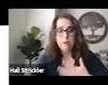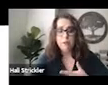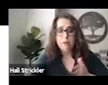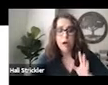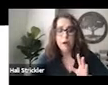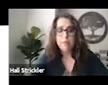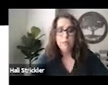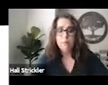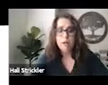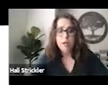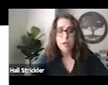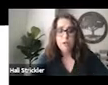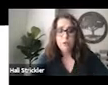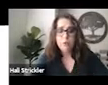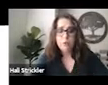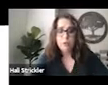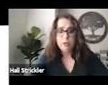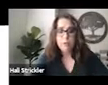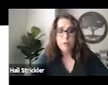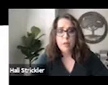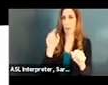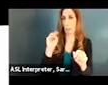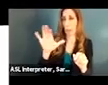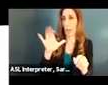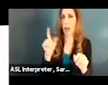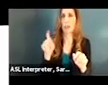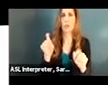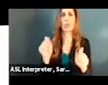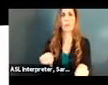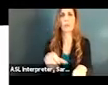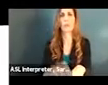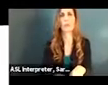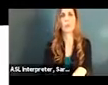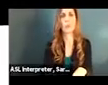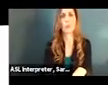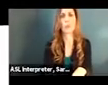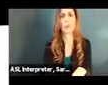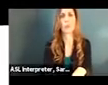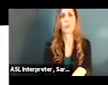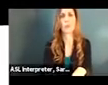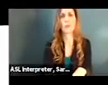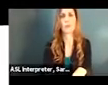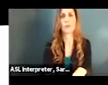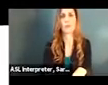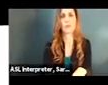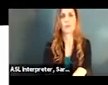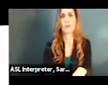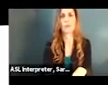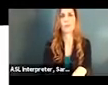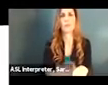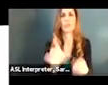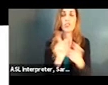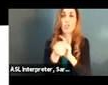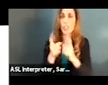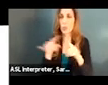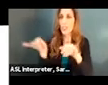Mac with the updated one. You should be able to change it so it says, instead of just standard